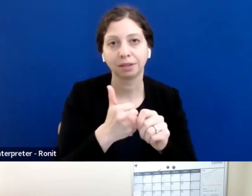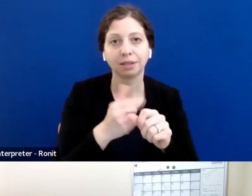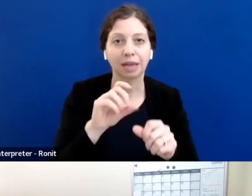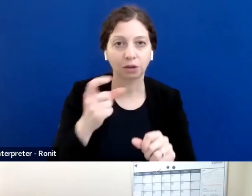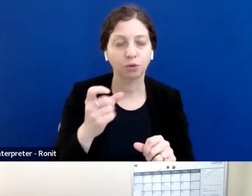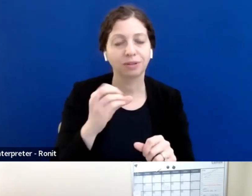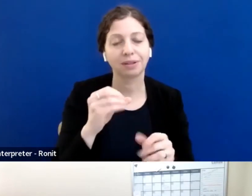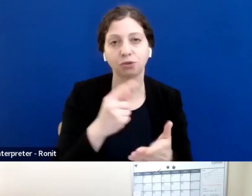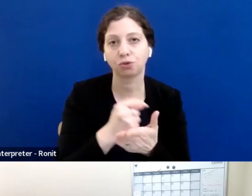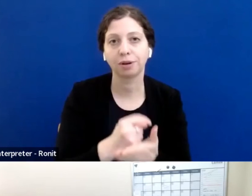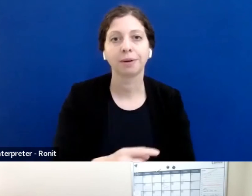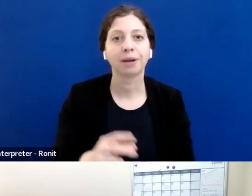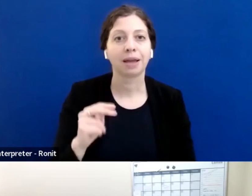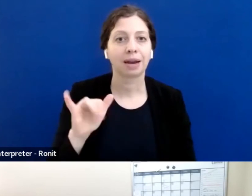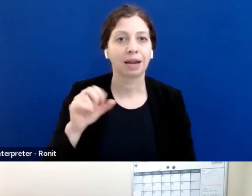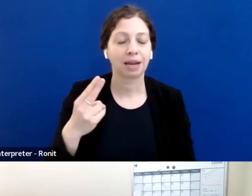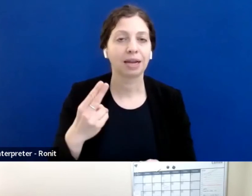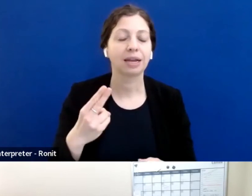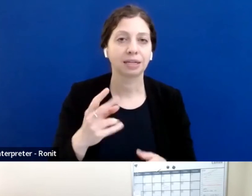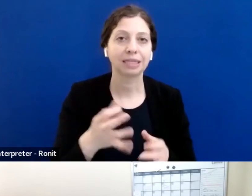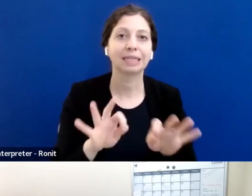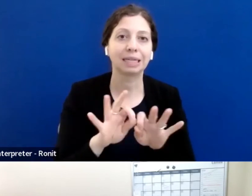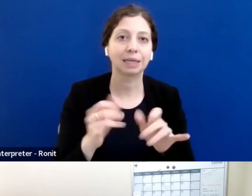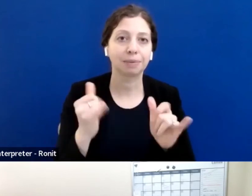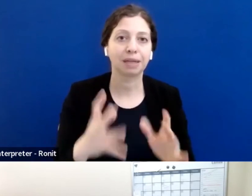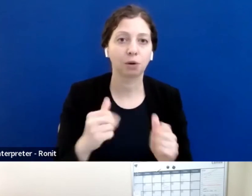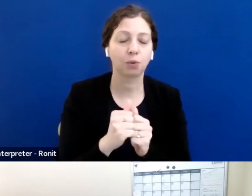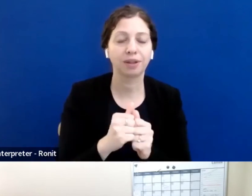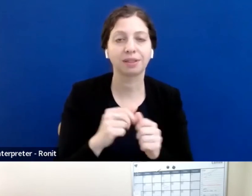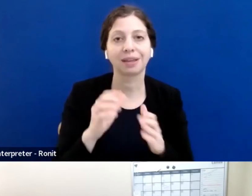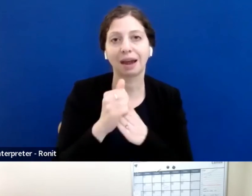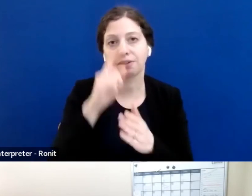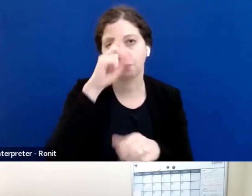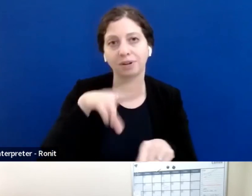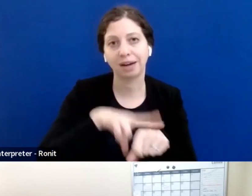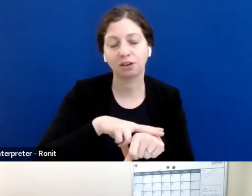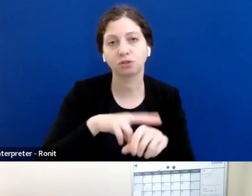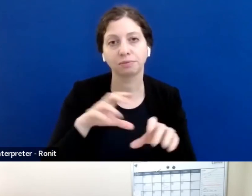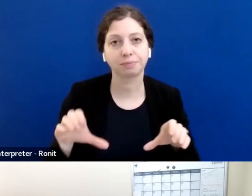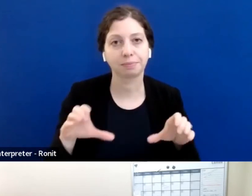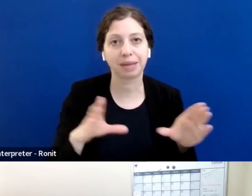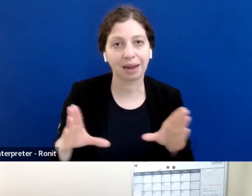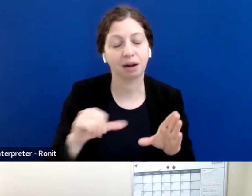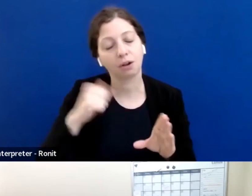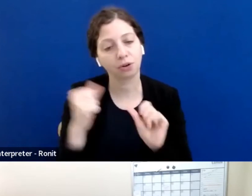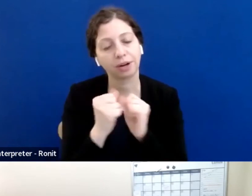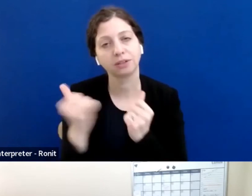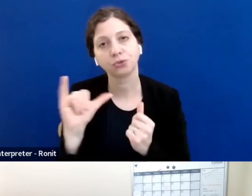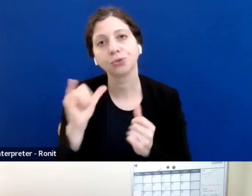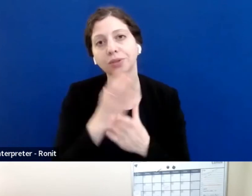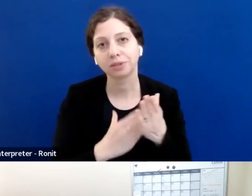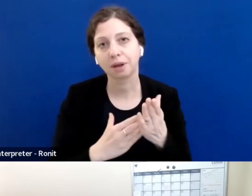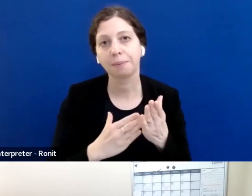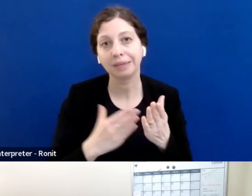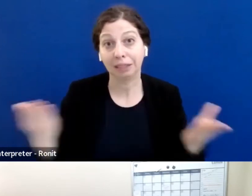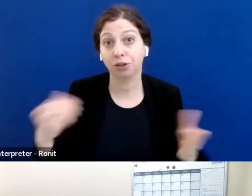key player with executing the guidance in the National Research Action Plan, along with other agencies as well, some that are actually at this